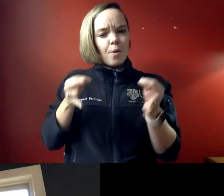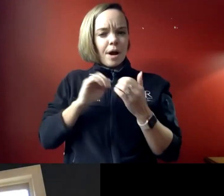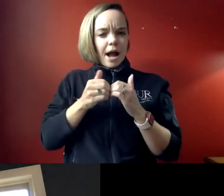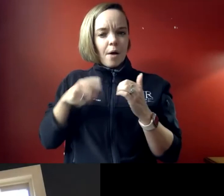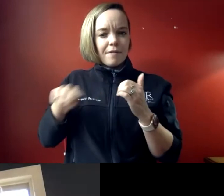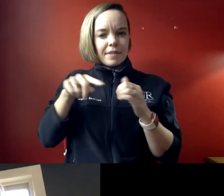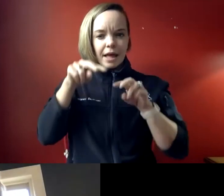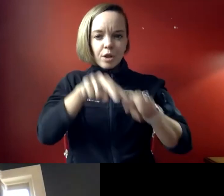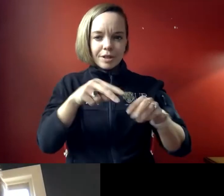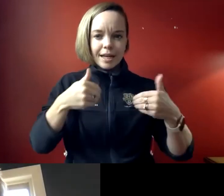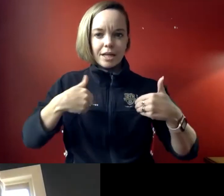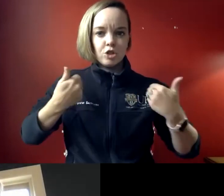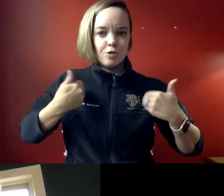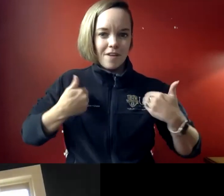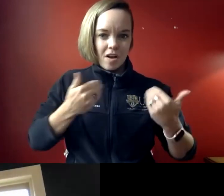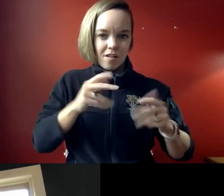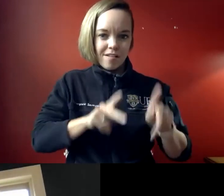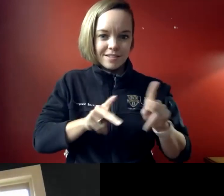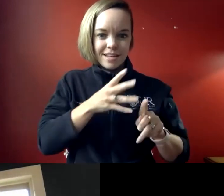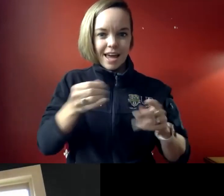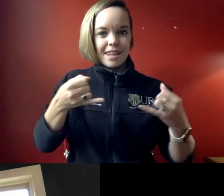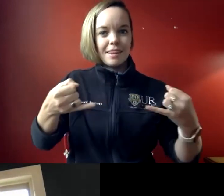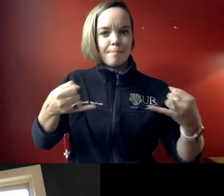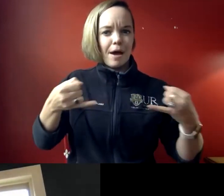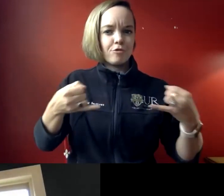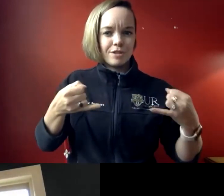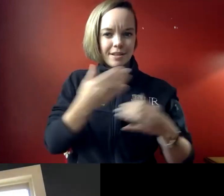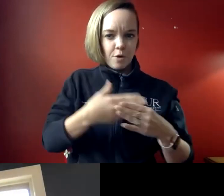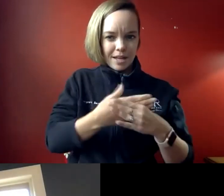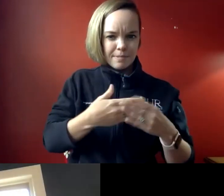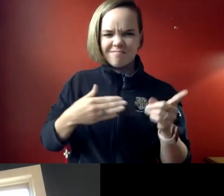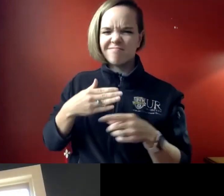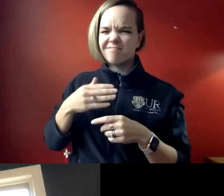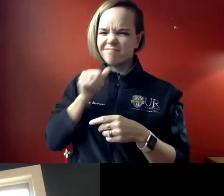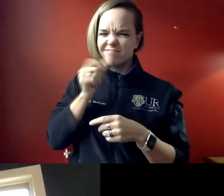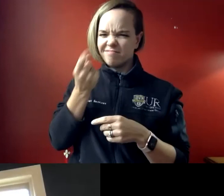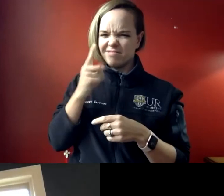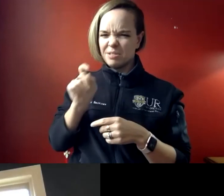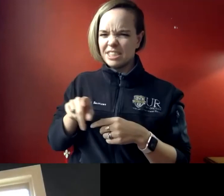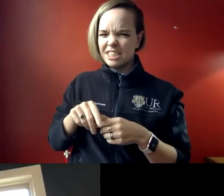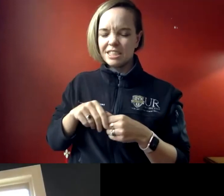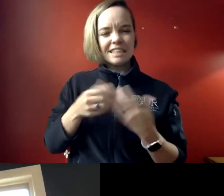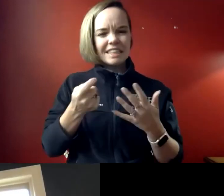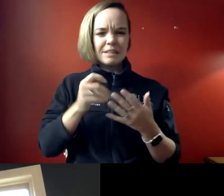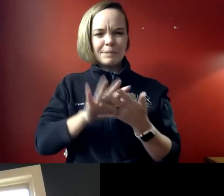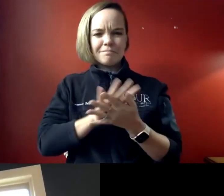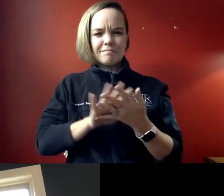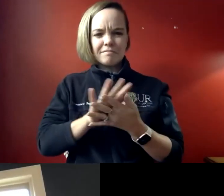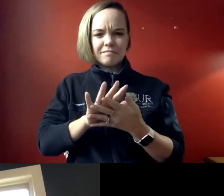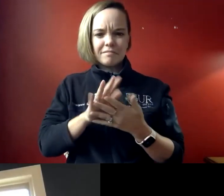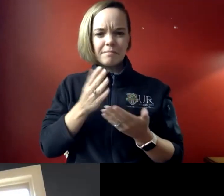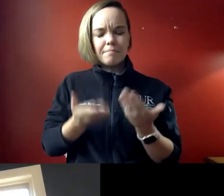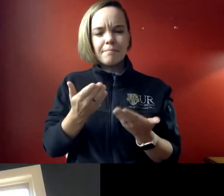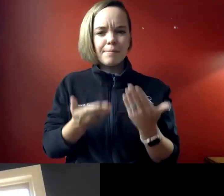of harassment? I'm not sure what that means. Yeah, it's a bit unclear, but maybe what